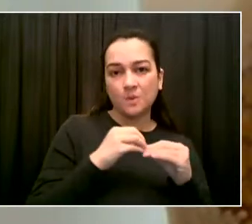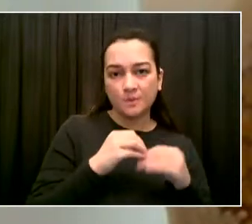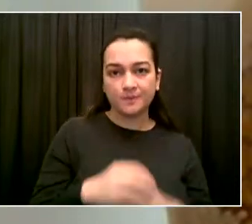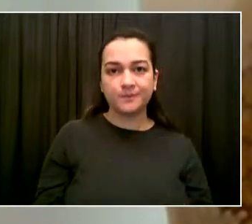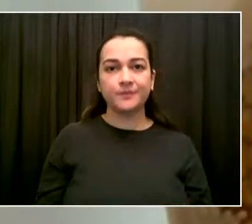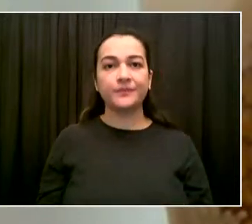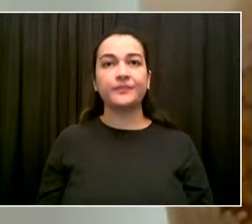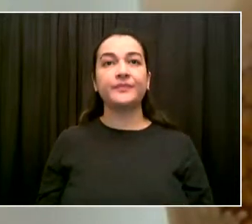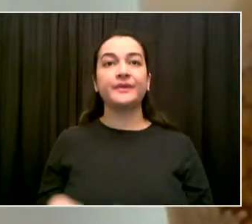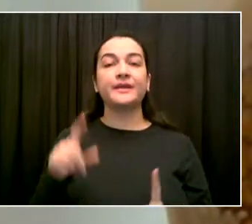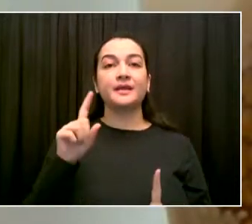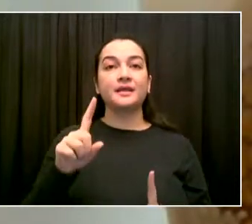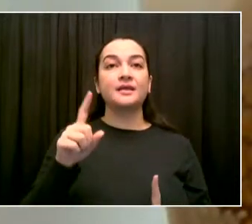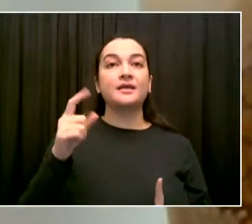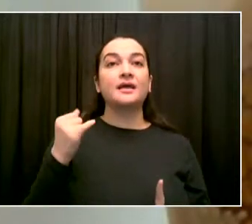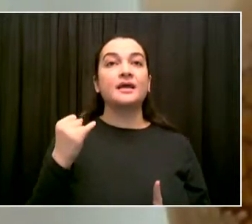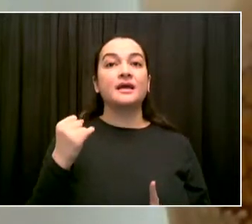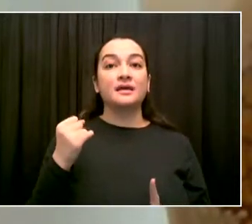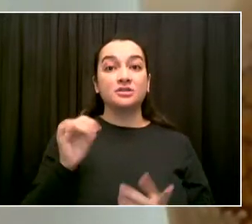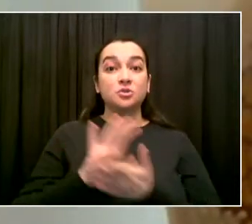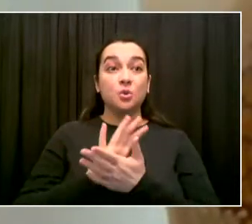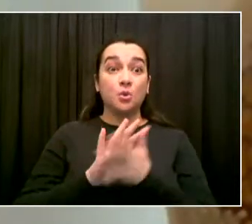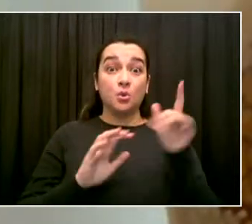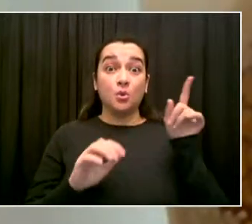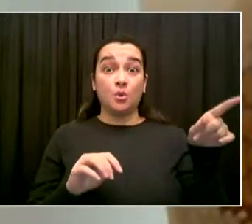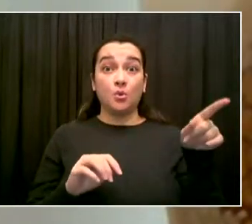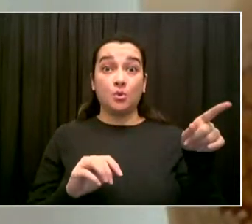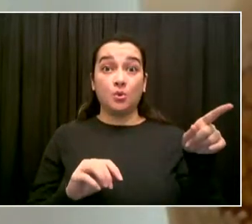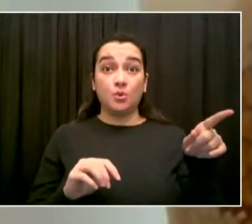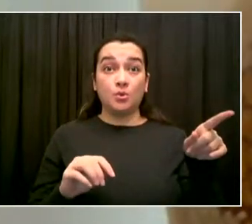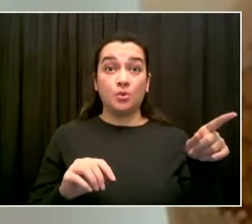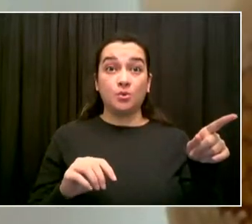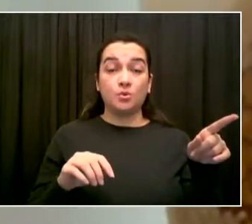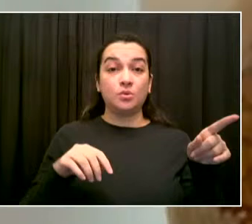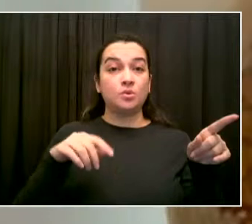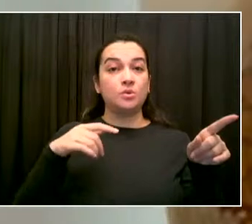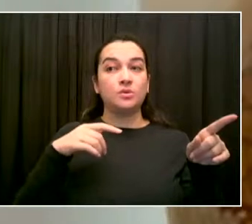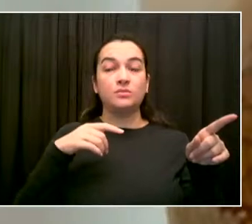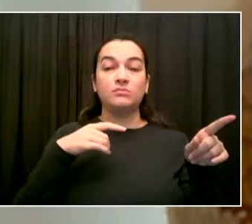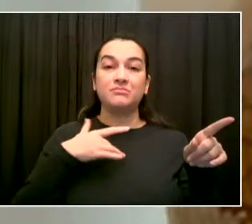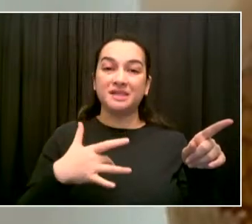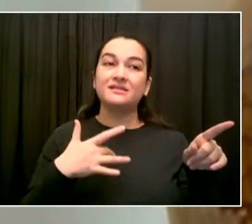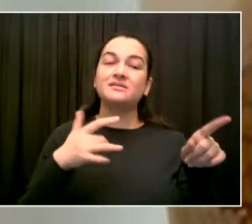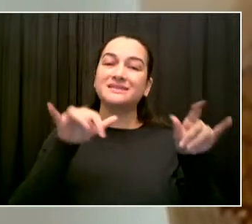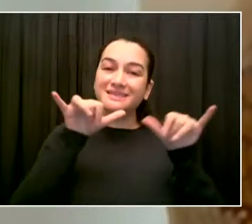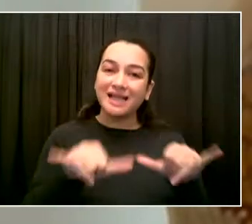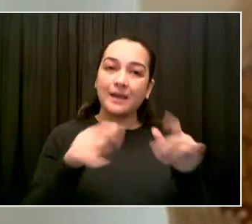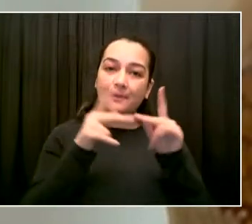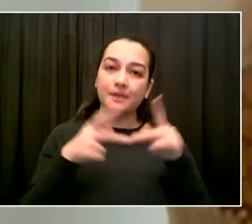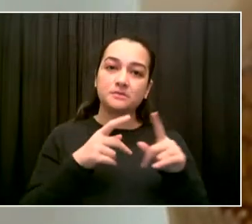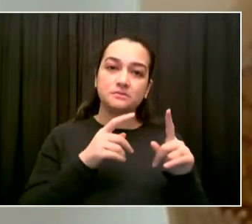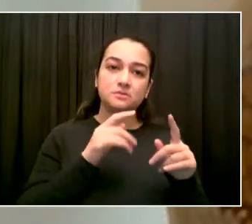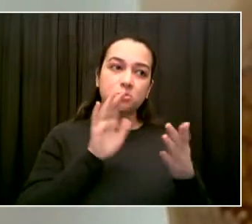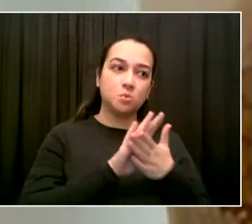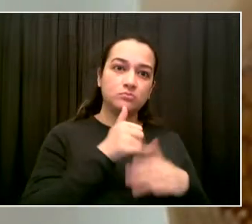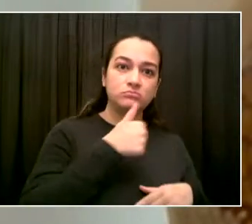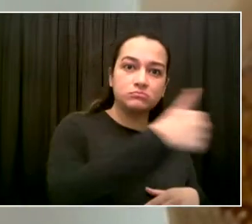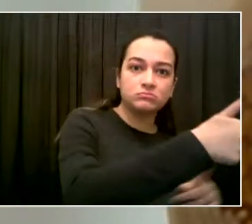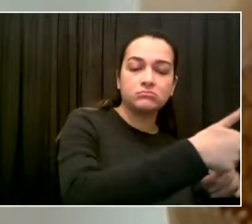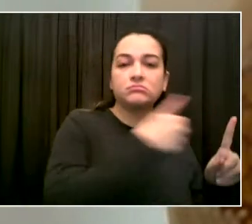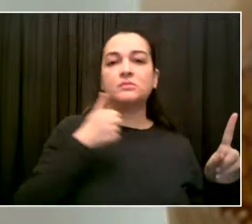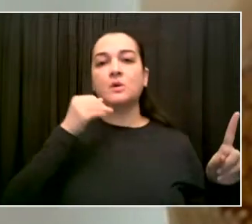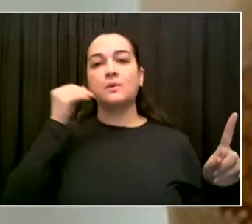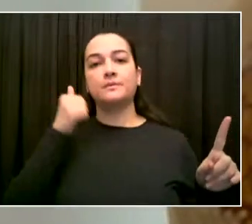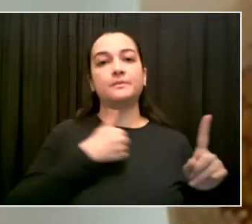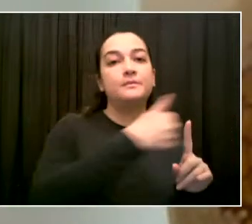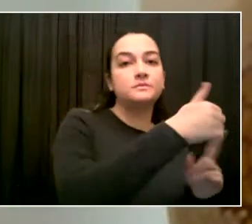in children also, and their activities are closely monitored, unlike, say, in adults who may not know all the places that we've been. We are able